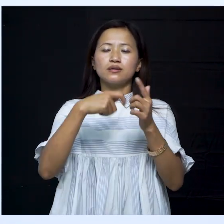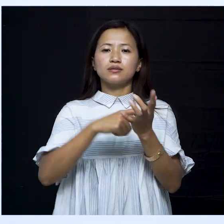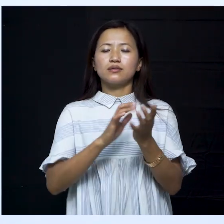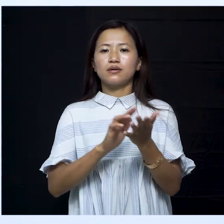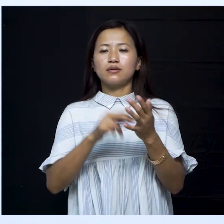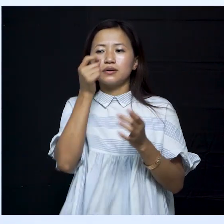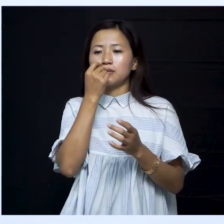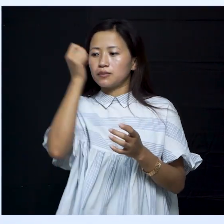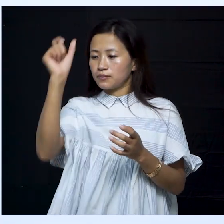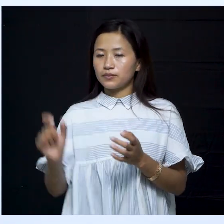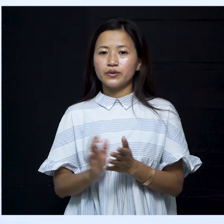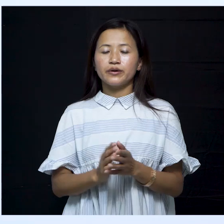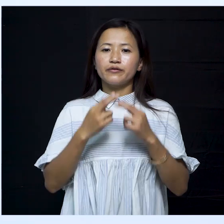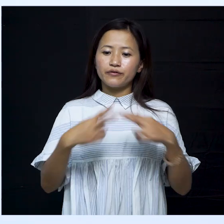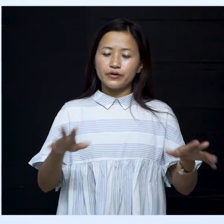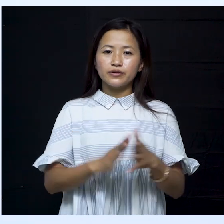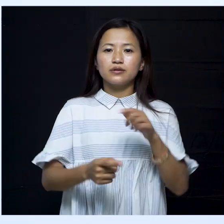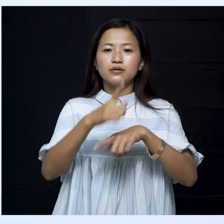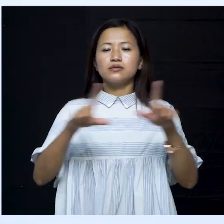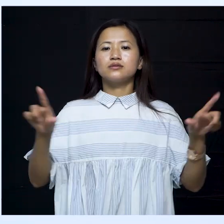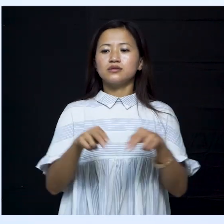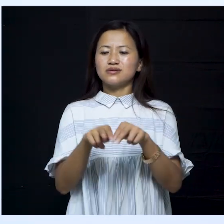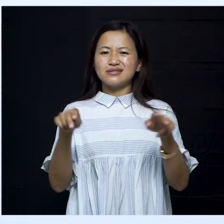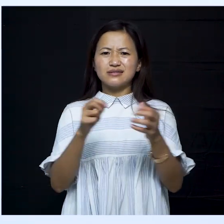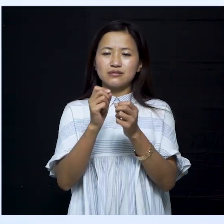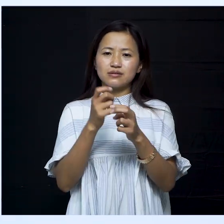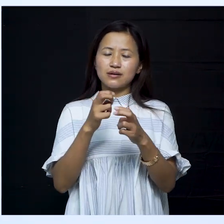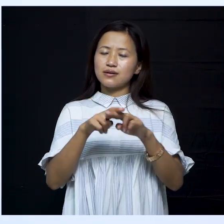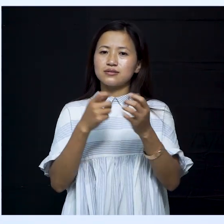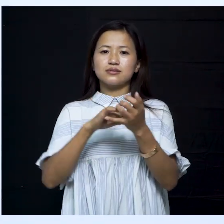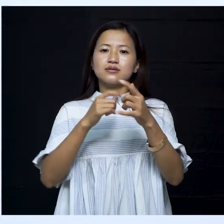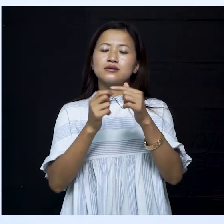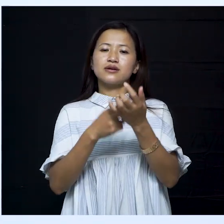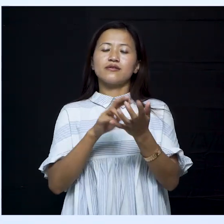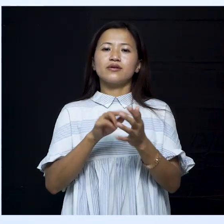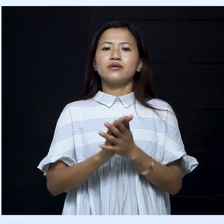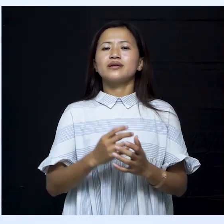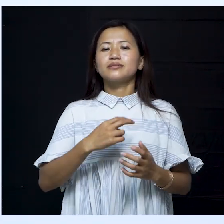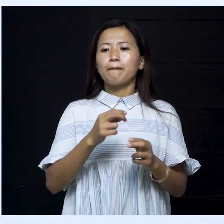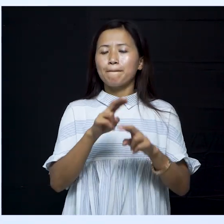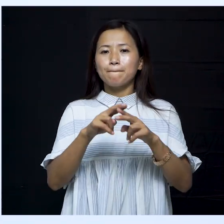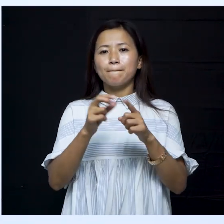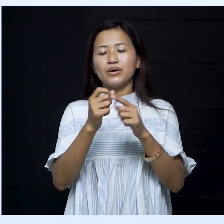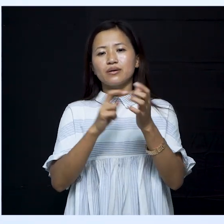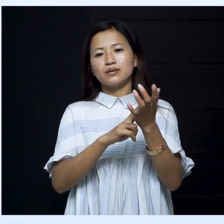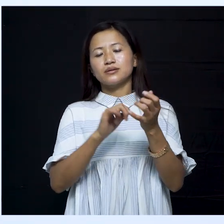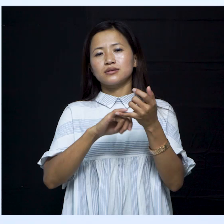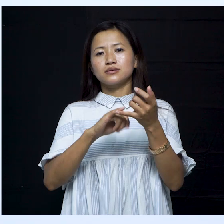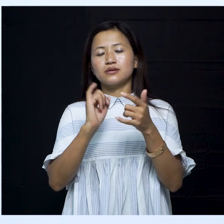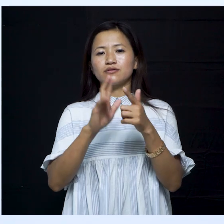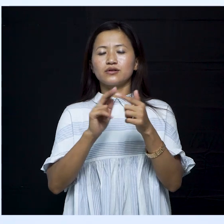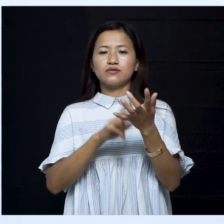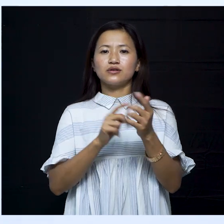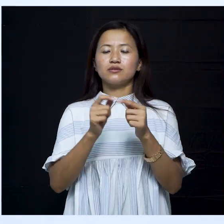process is that they have freed the language from the stifling tyranny of the passive voice. The passive voice can be, if